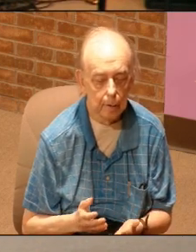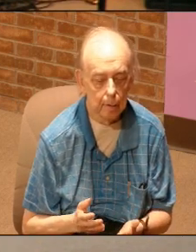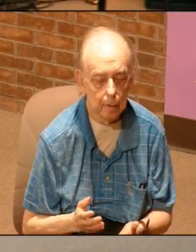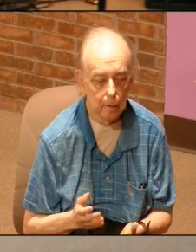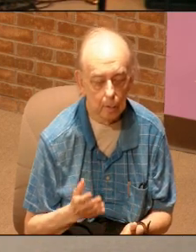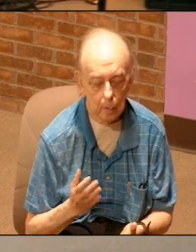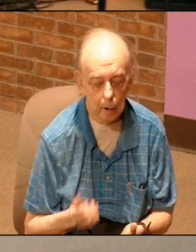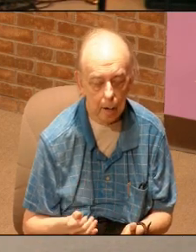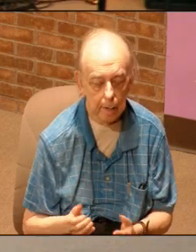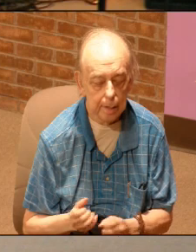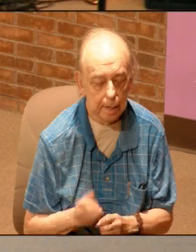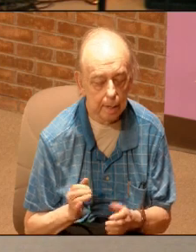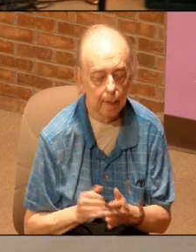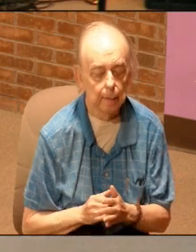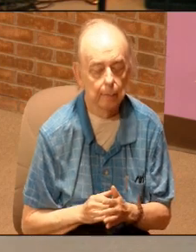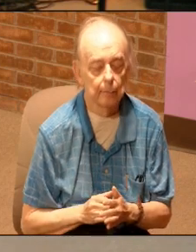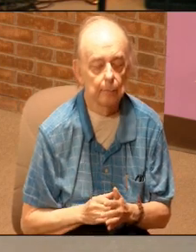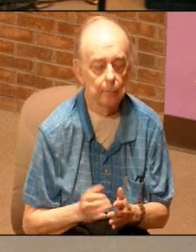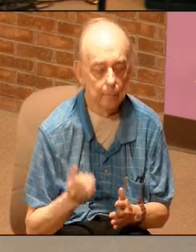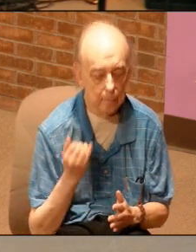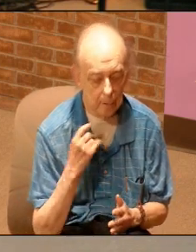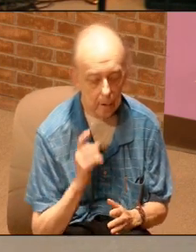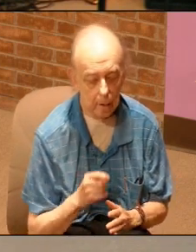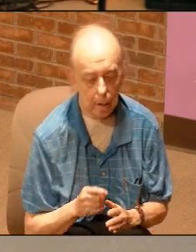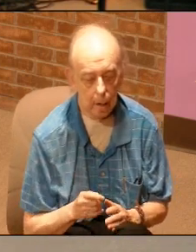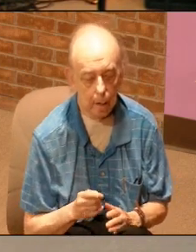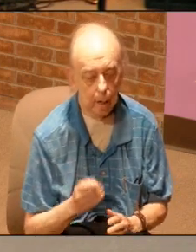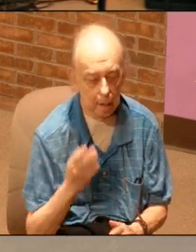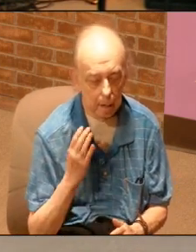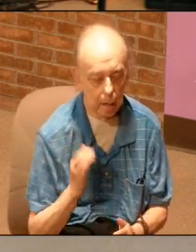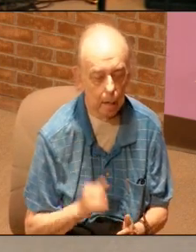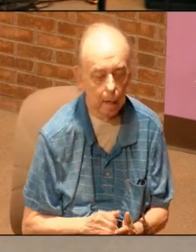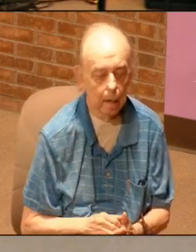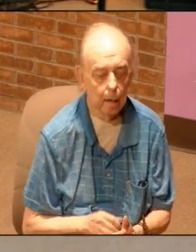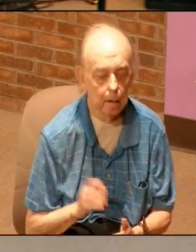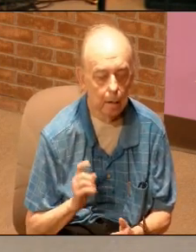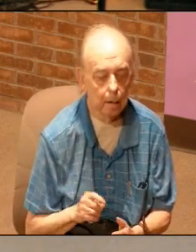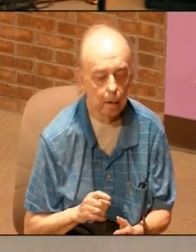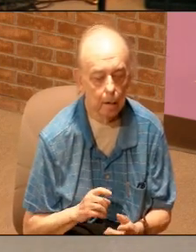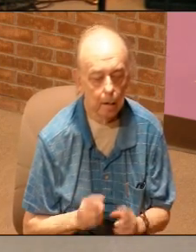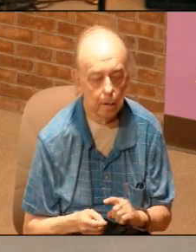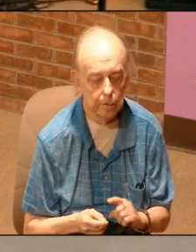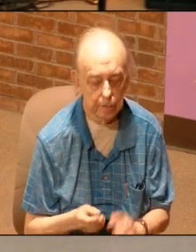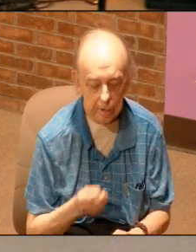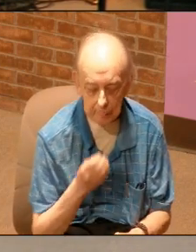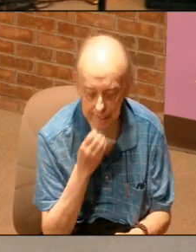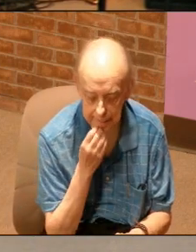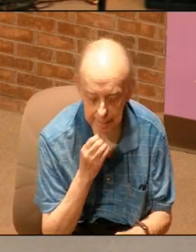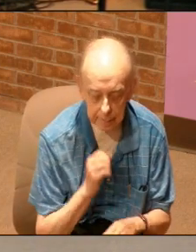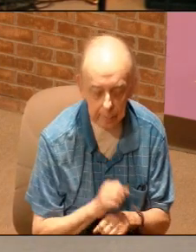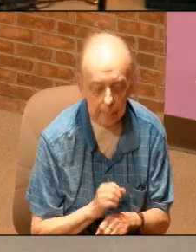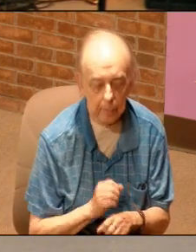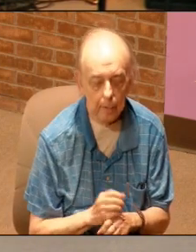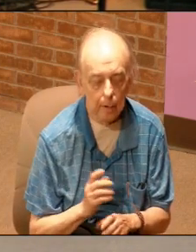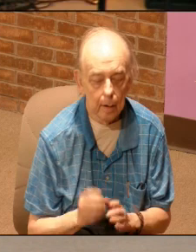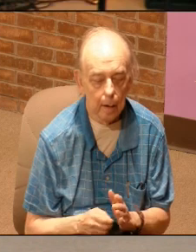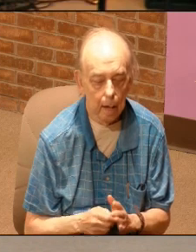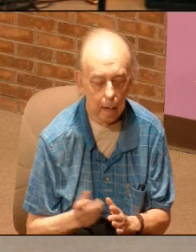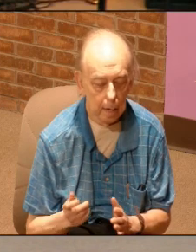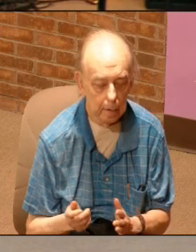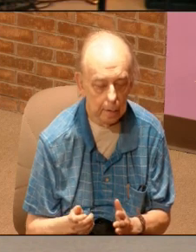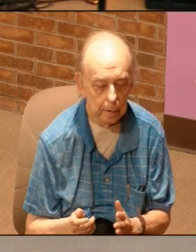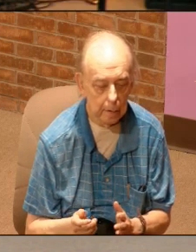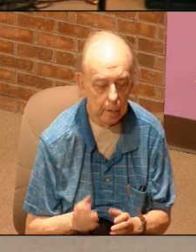in order to get that. So if I knew that I needed to change my eating habits, getting rid of Cokes and